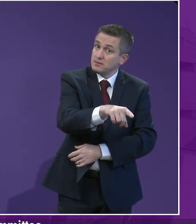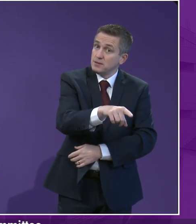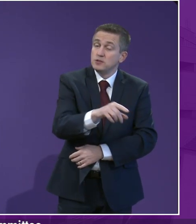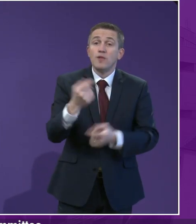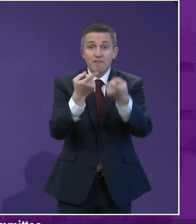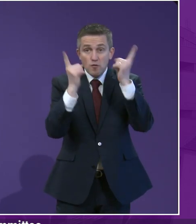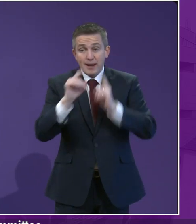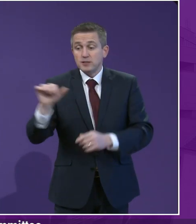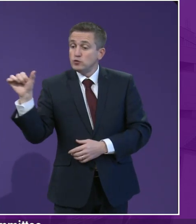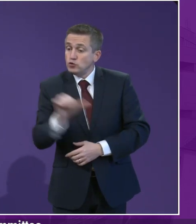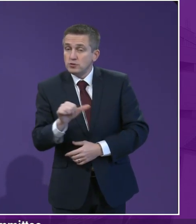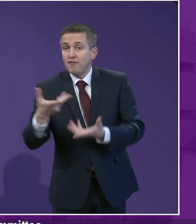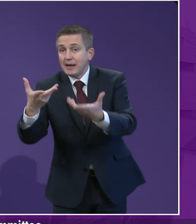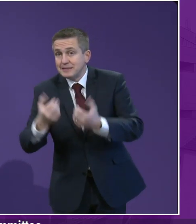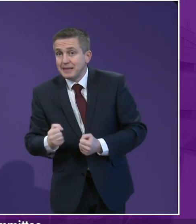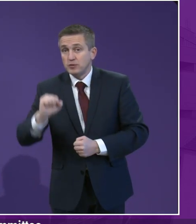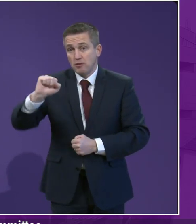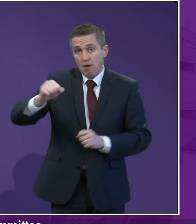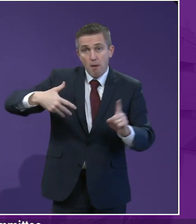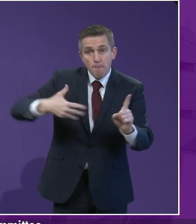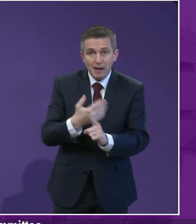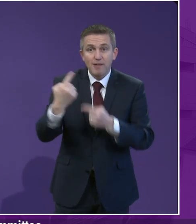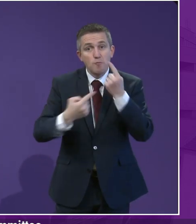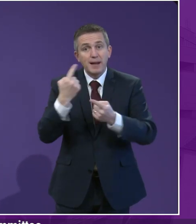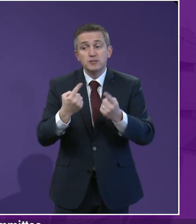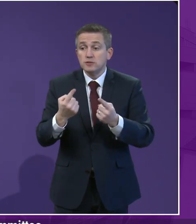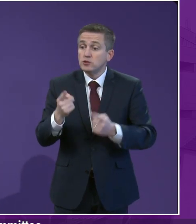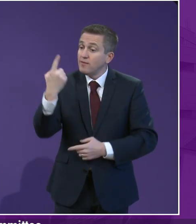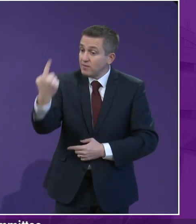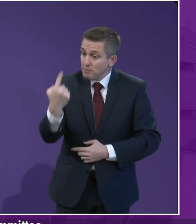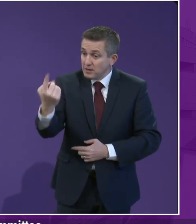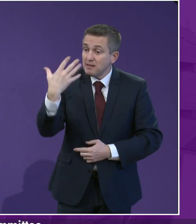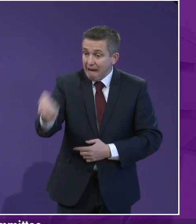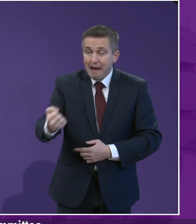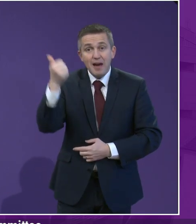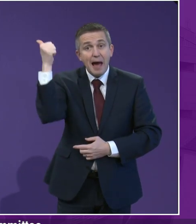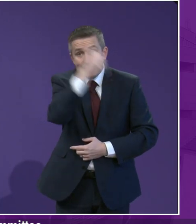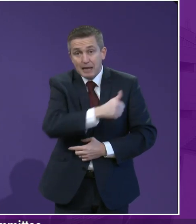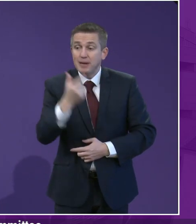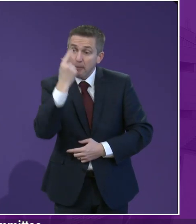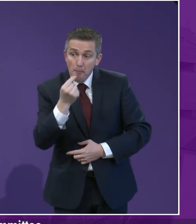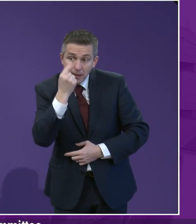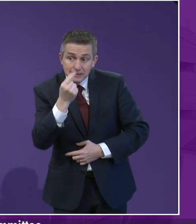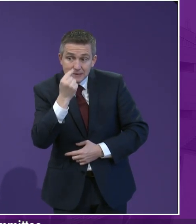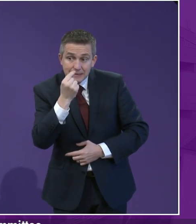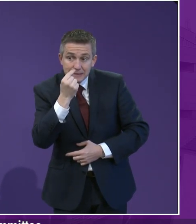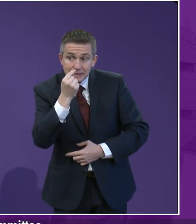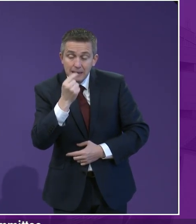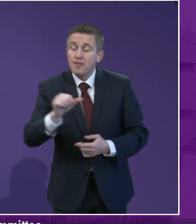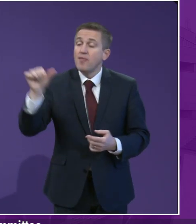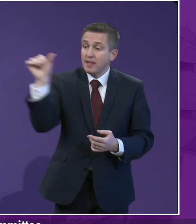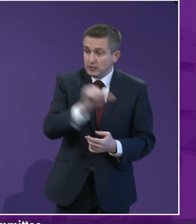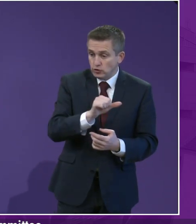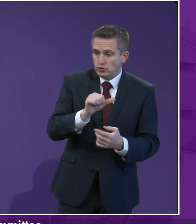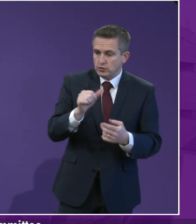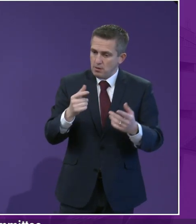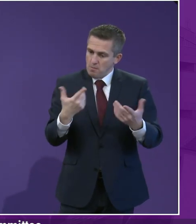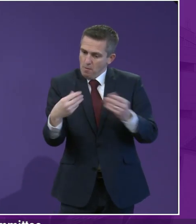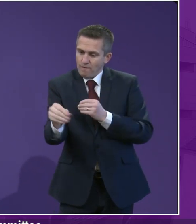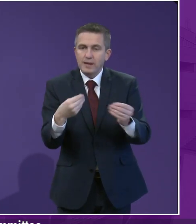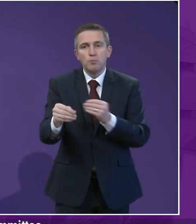and wouldn't be given special preference. But actually the Equality Act says that it's not illegal to treat disabled people more favourably, so in